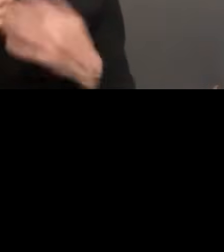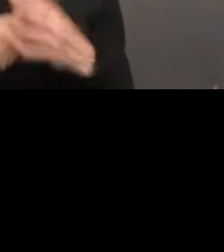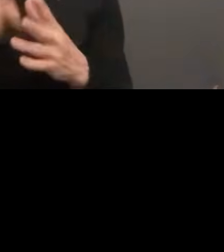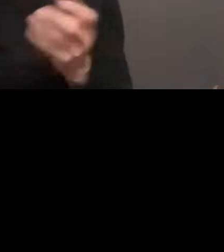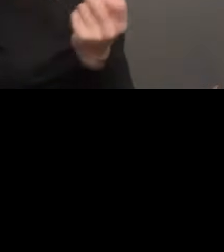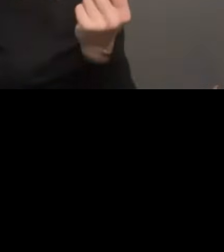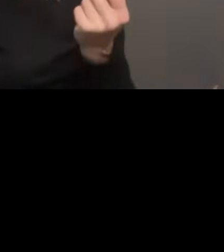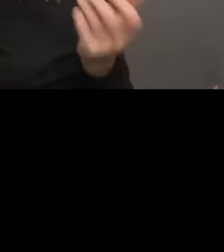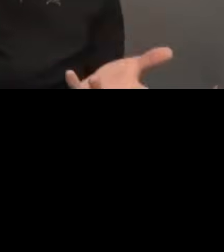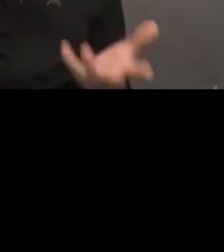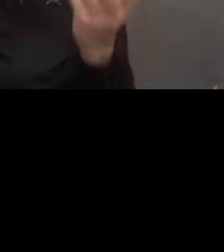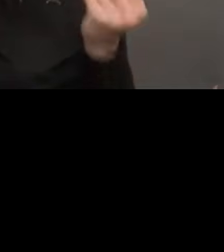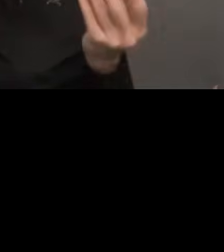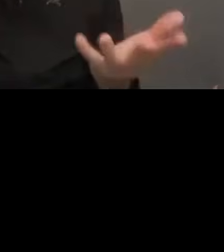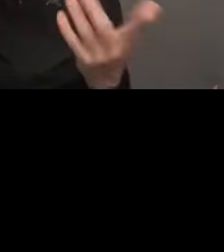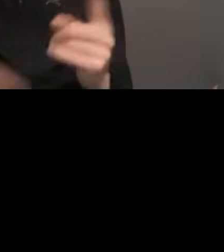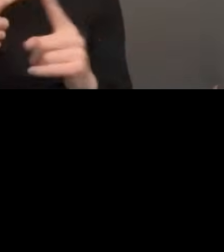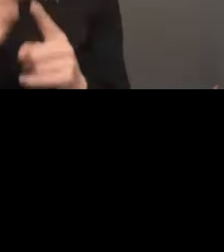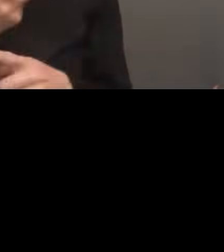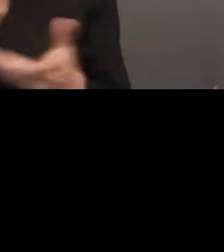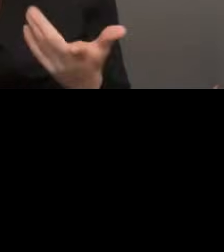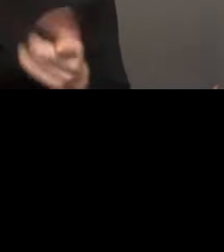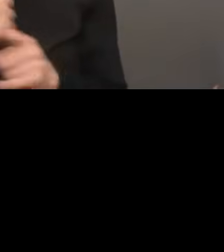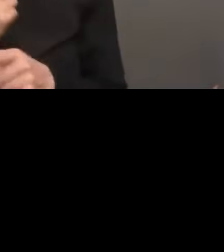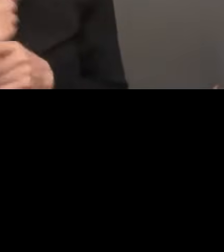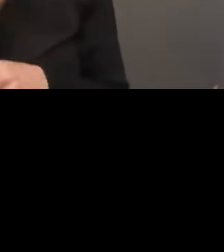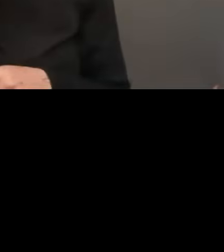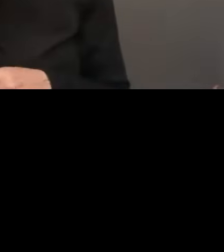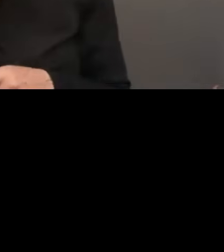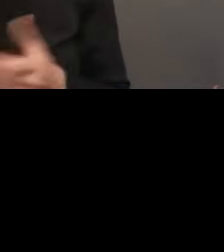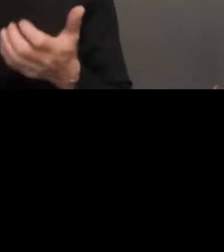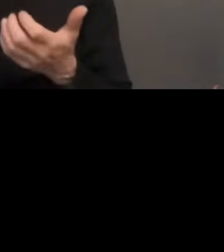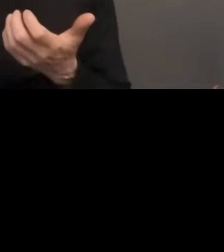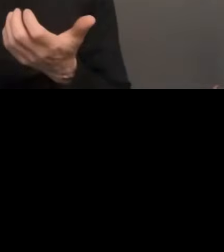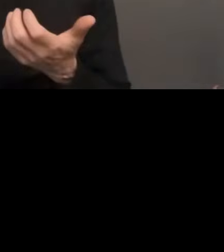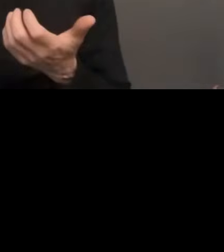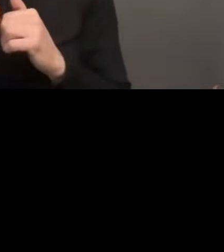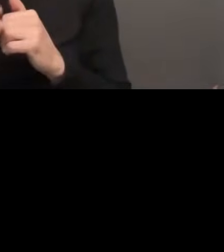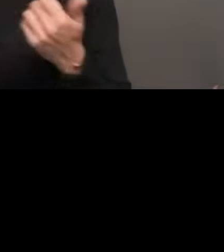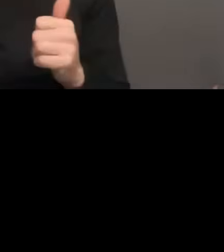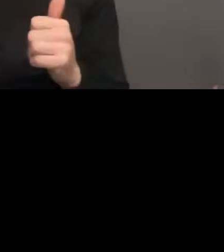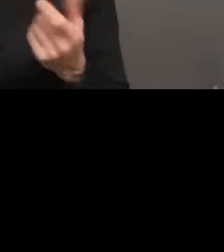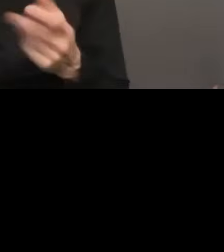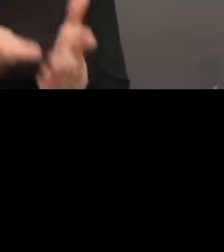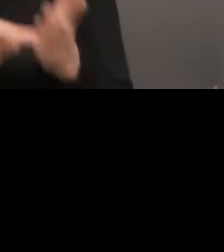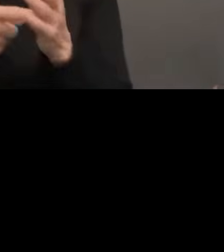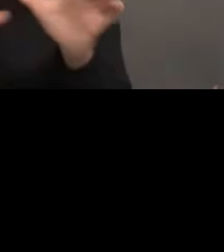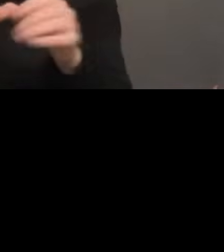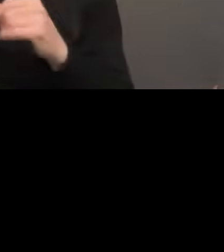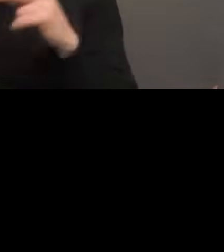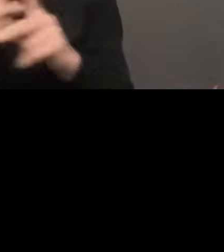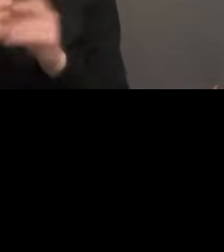much information about just the practicalities of what goes into trying to do this kind of excavation. Right.